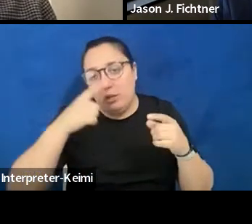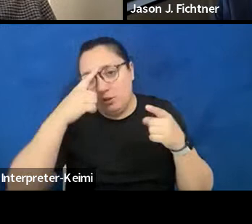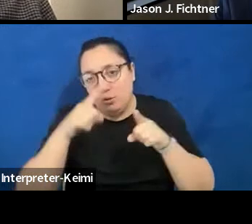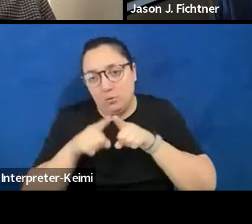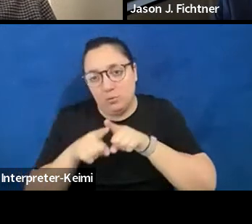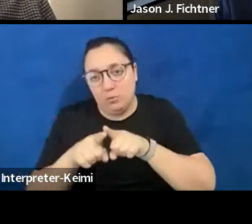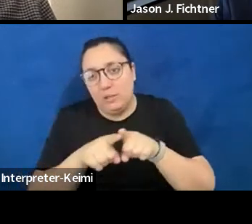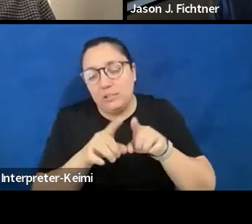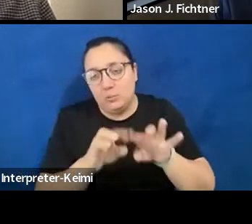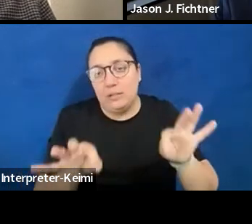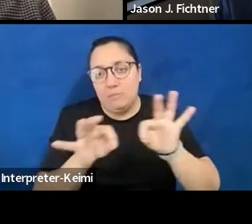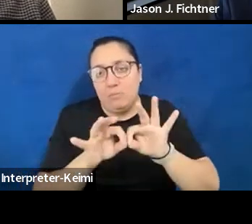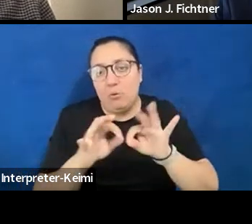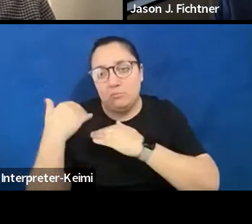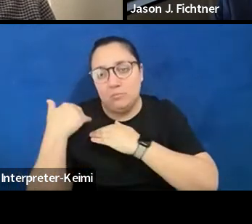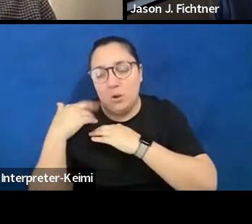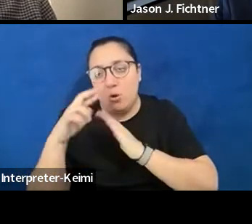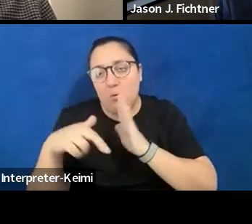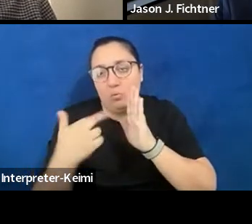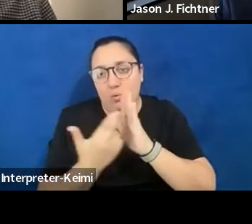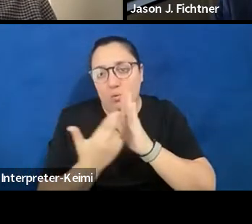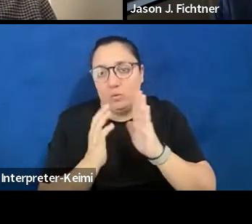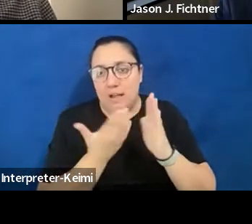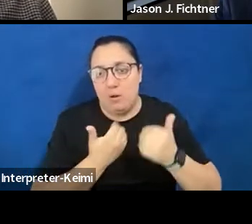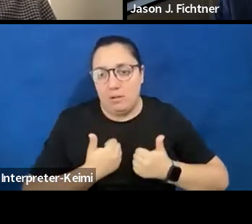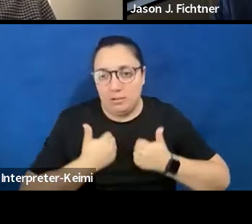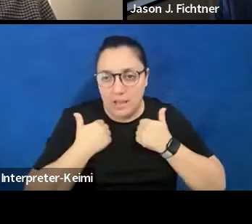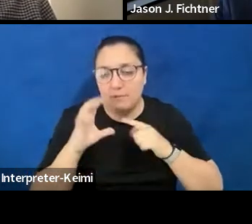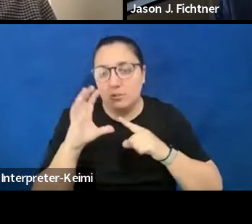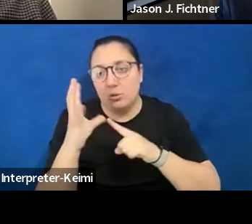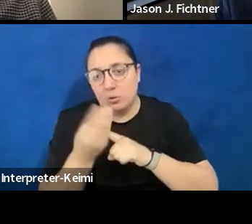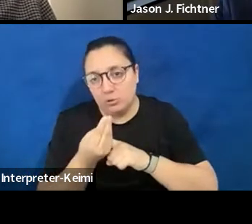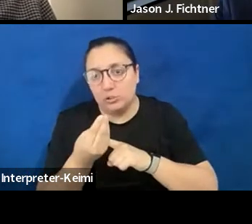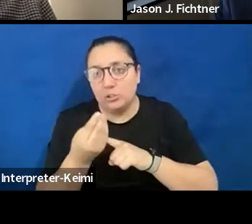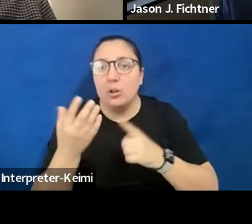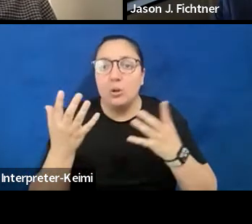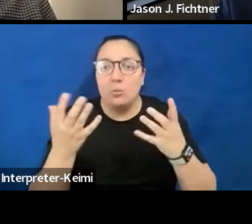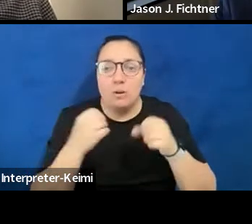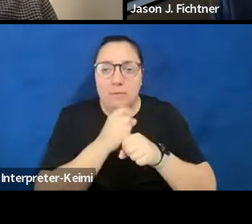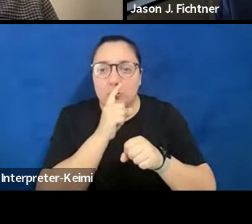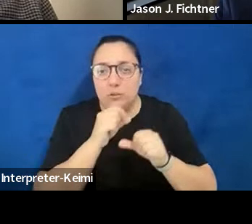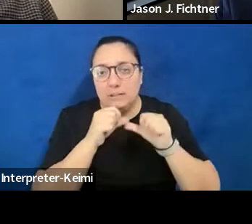important role in our lives and as part of our culture. And we want to make sure that it continues to do that.